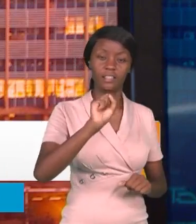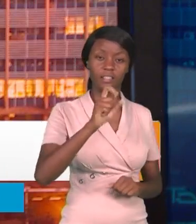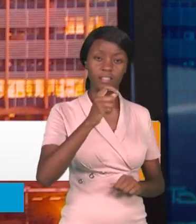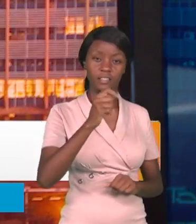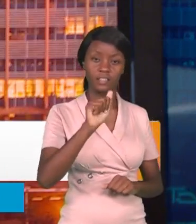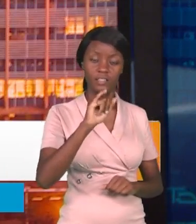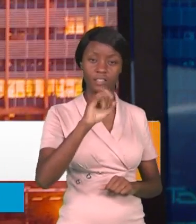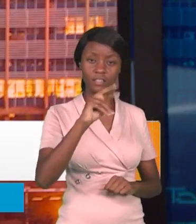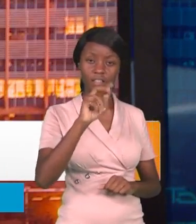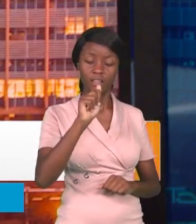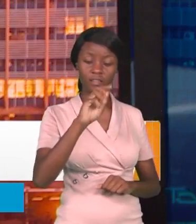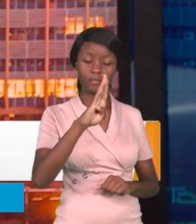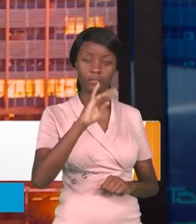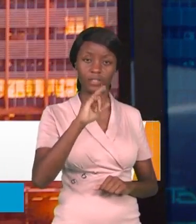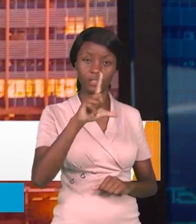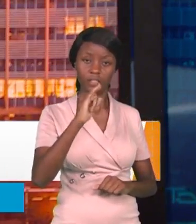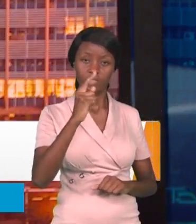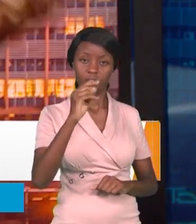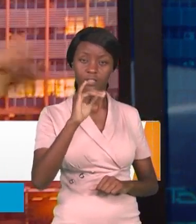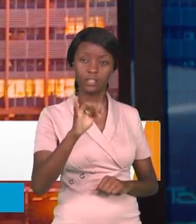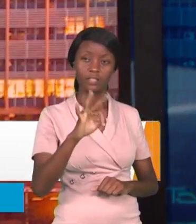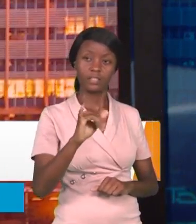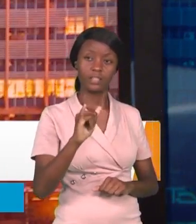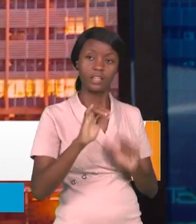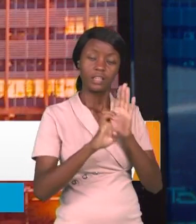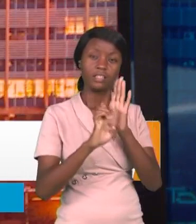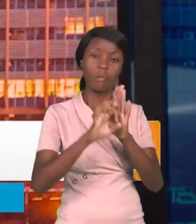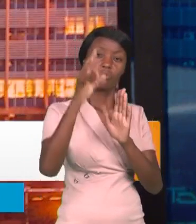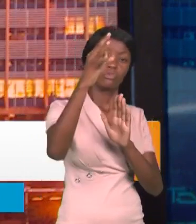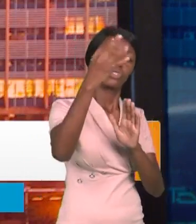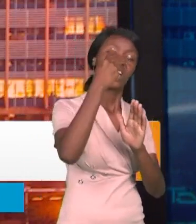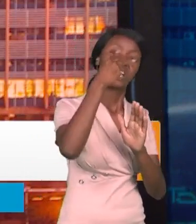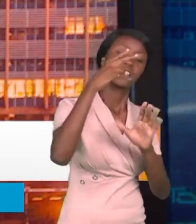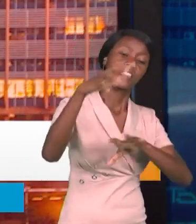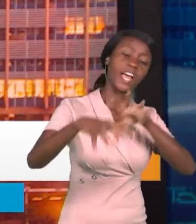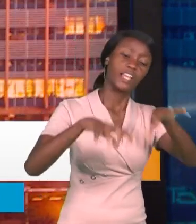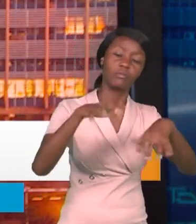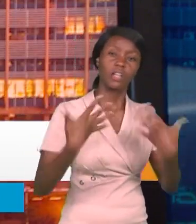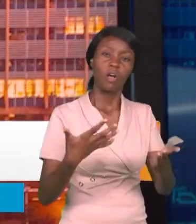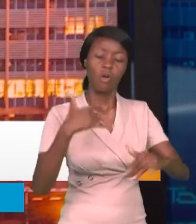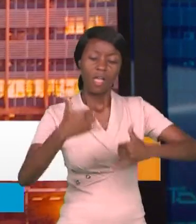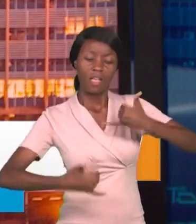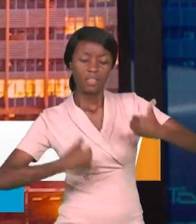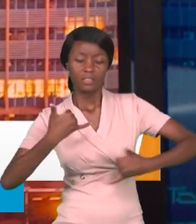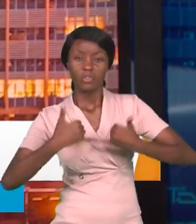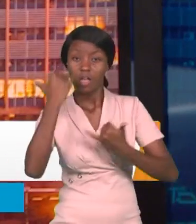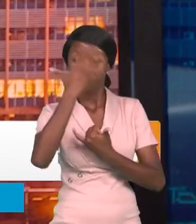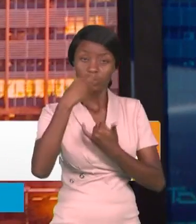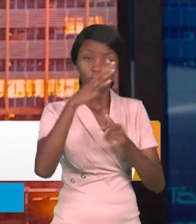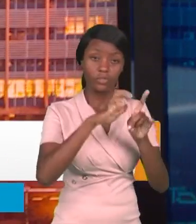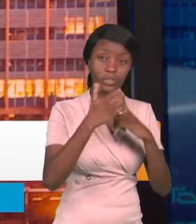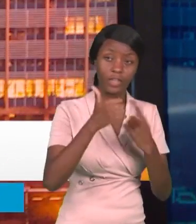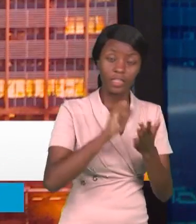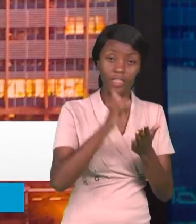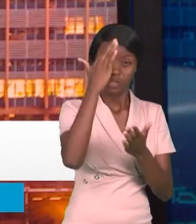generations really living to see, for instance, the wildlife that we have, enjoying the beautiful environment that we have. And so that's why we have